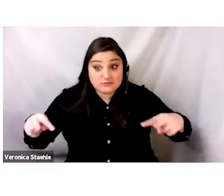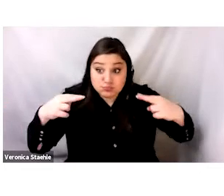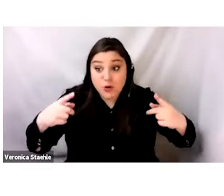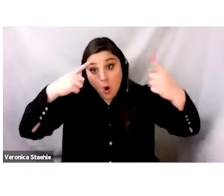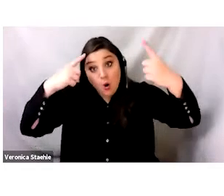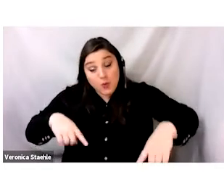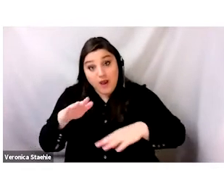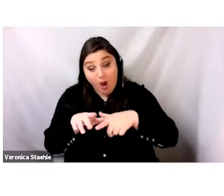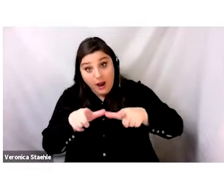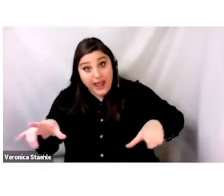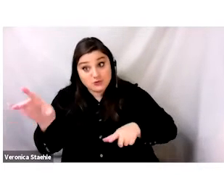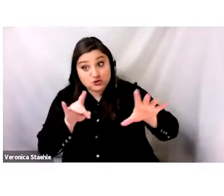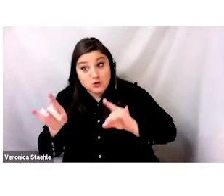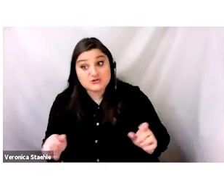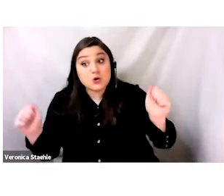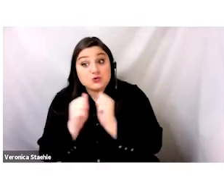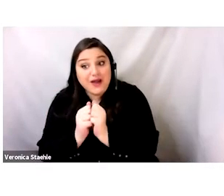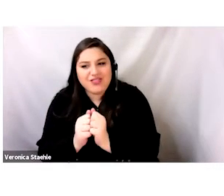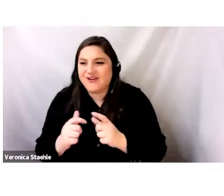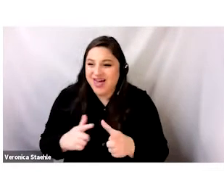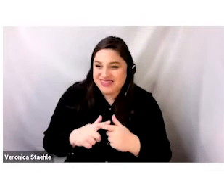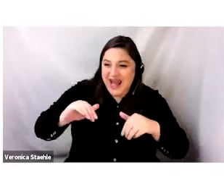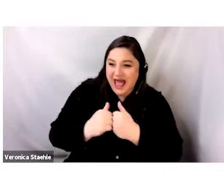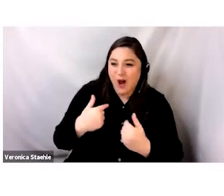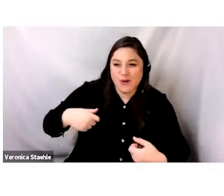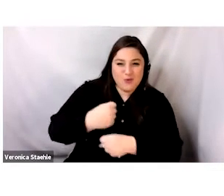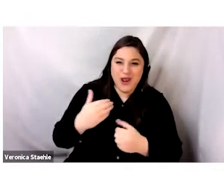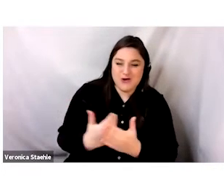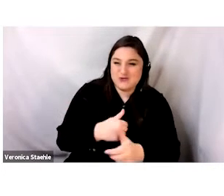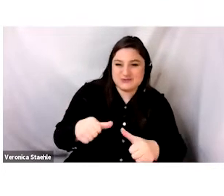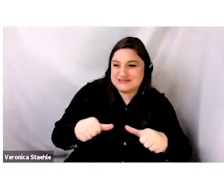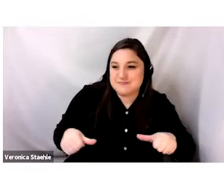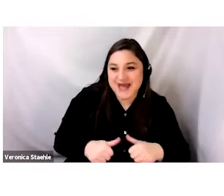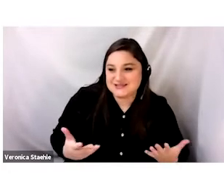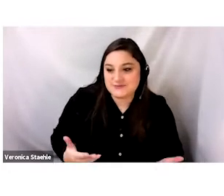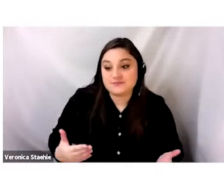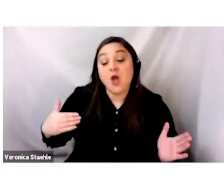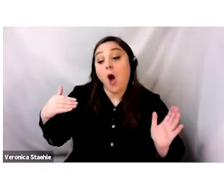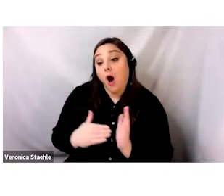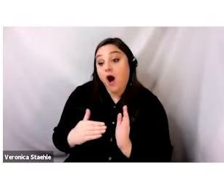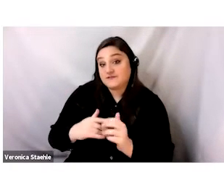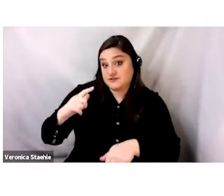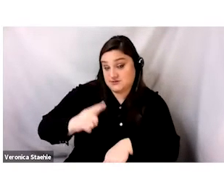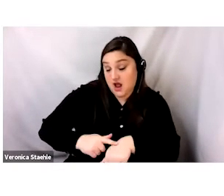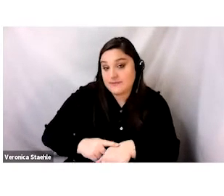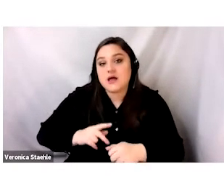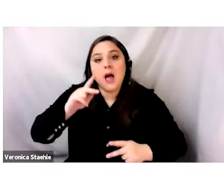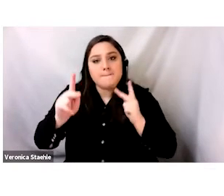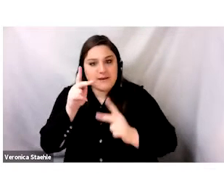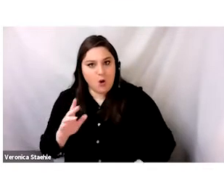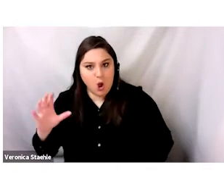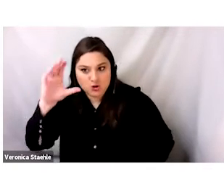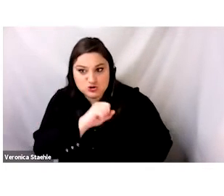together? Unfortunately, there tends to be this assumption that my definition that I